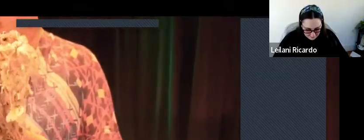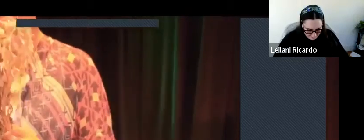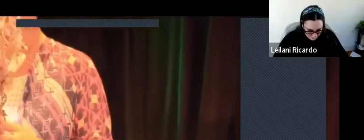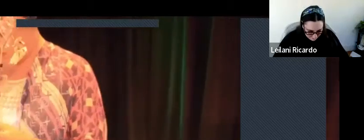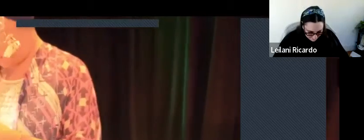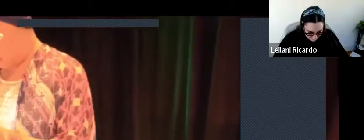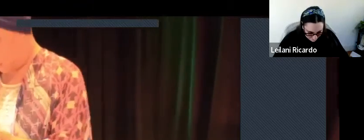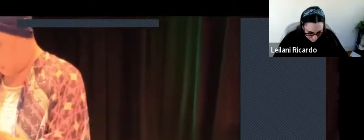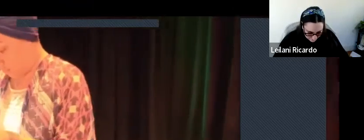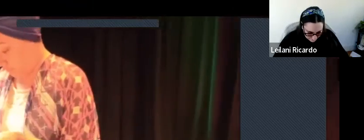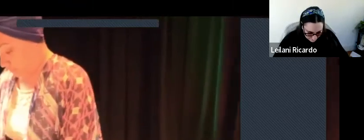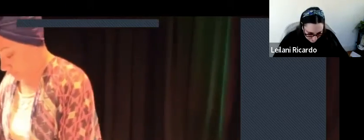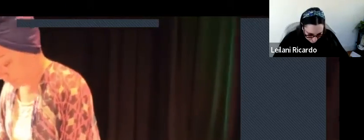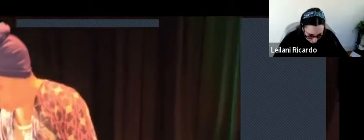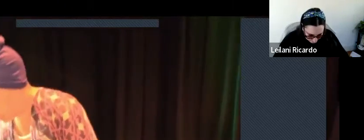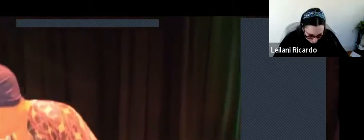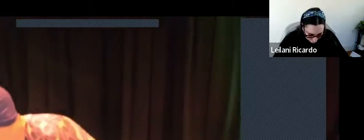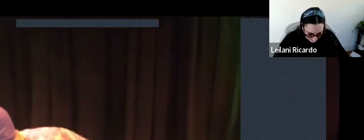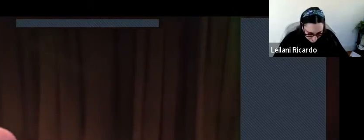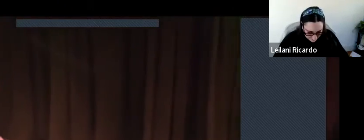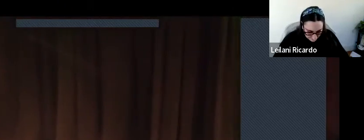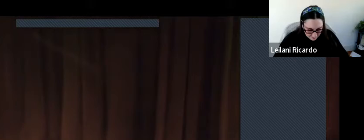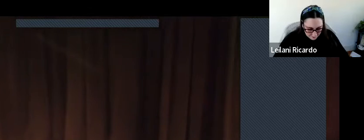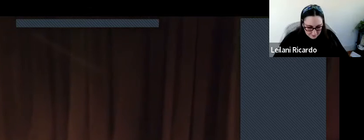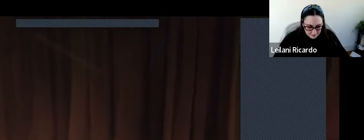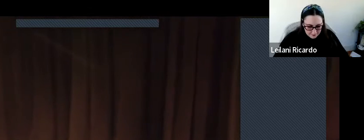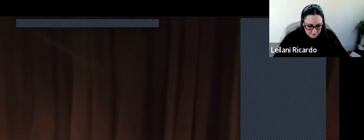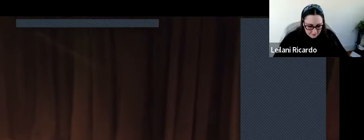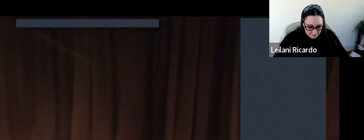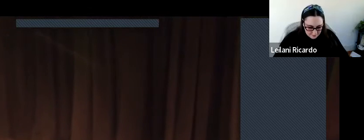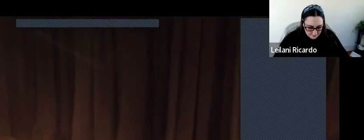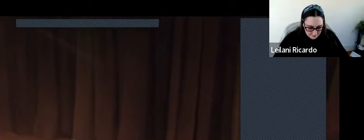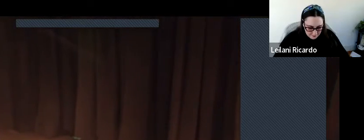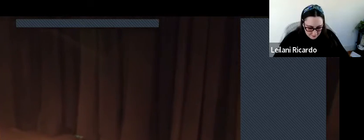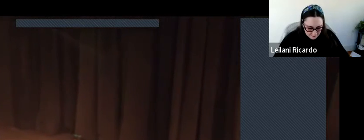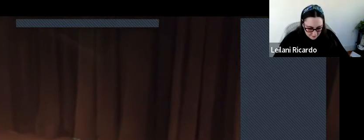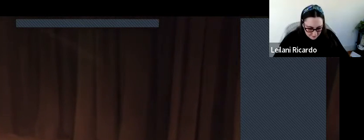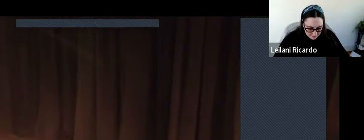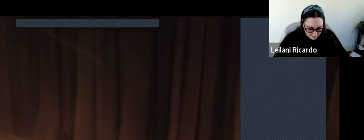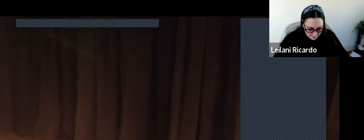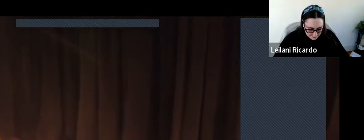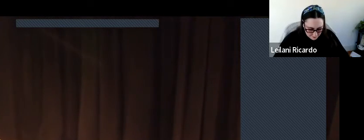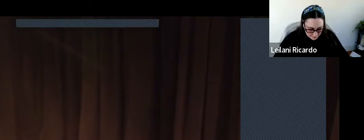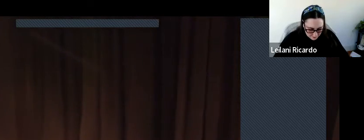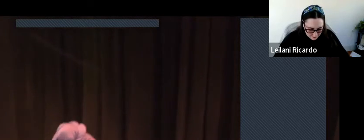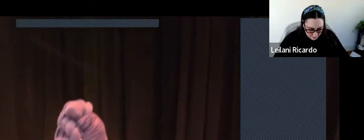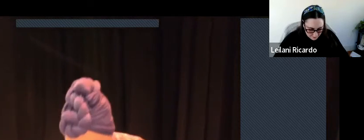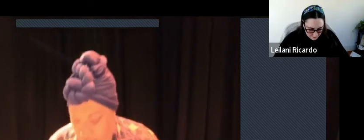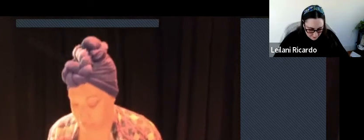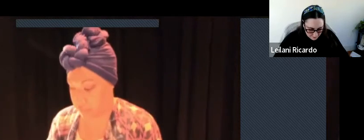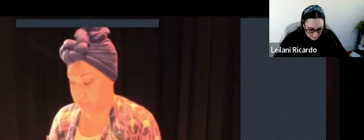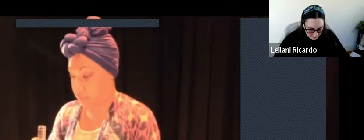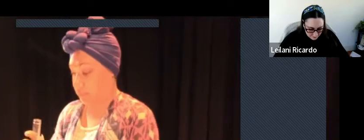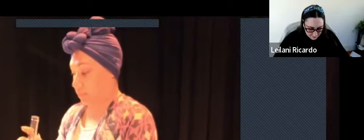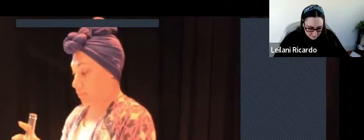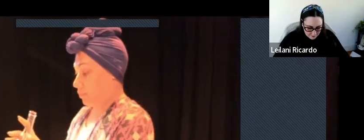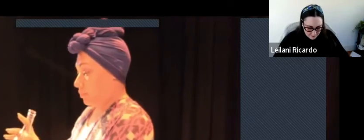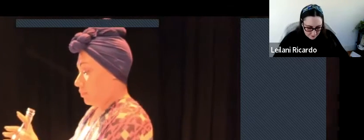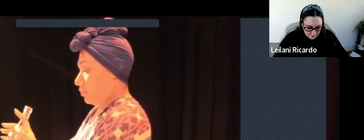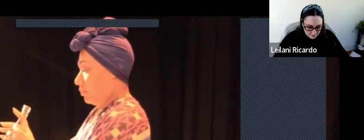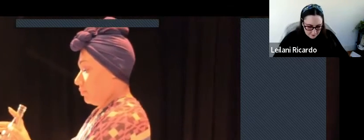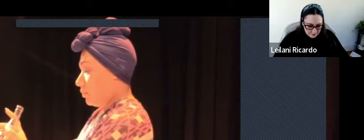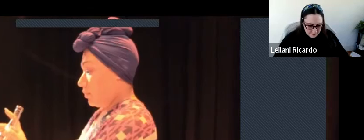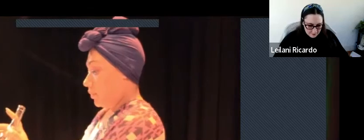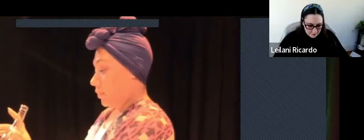through colonization and attempted genocide, through enslavement and rebellion, through rape and torture, through it all, you came